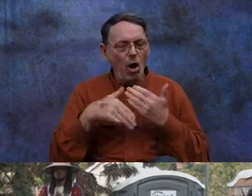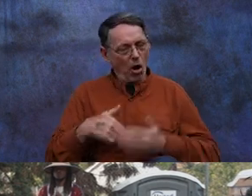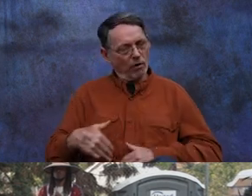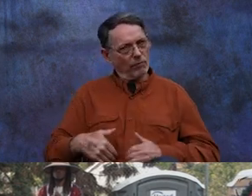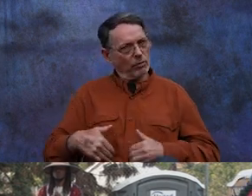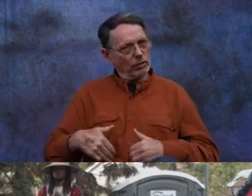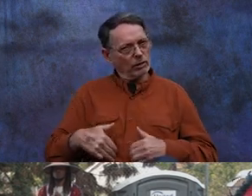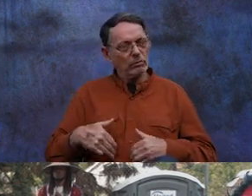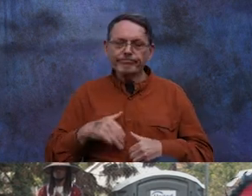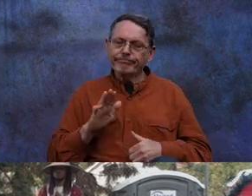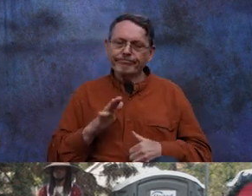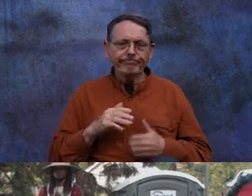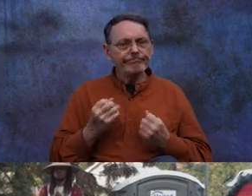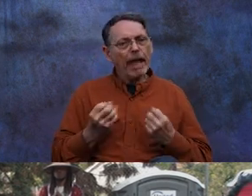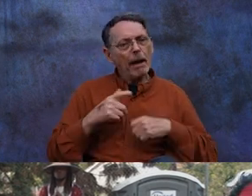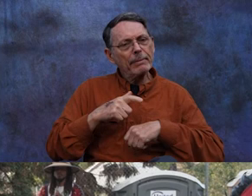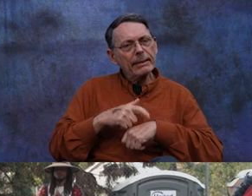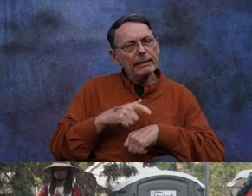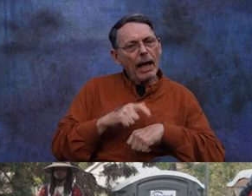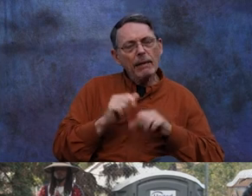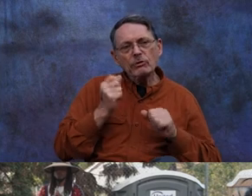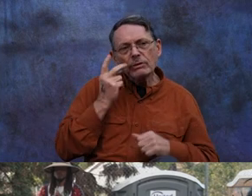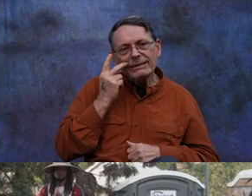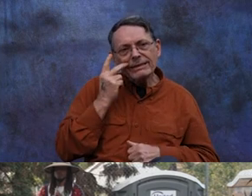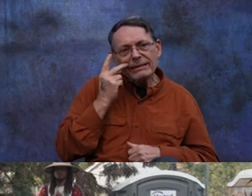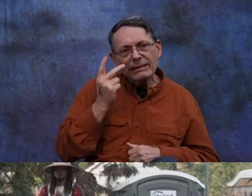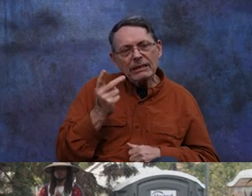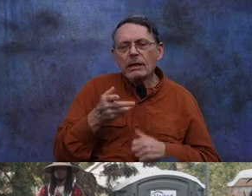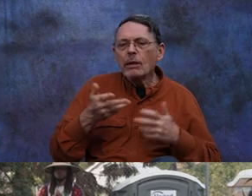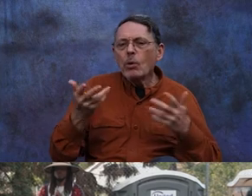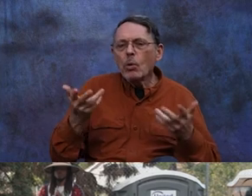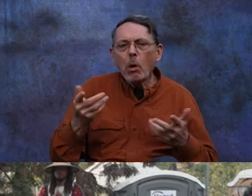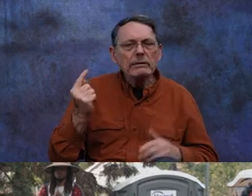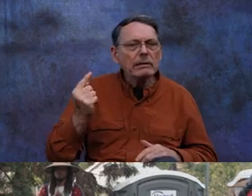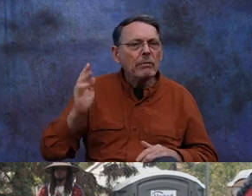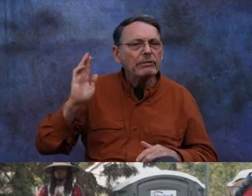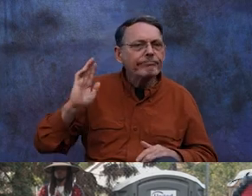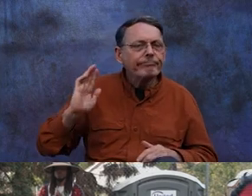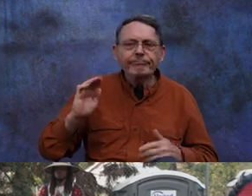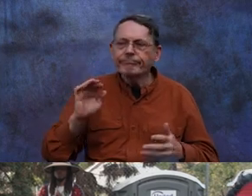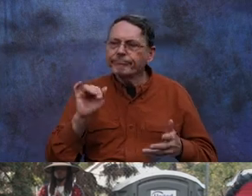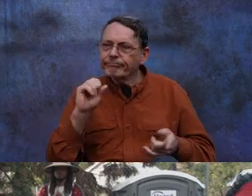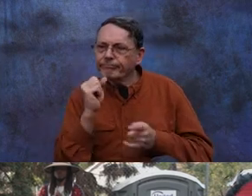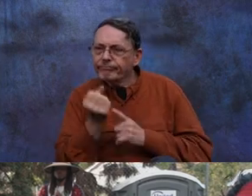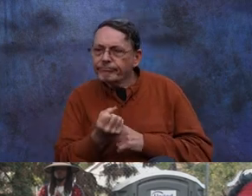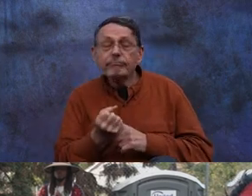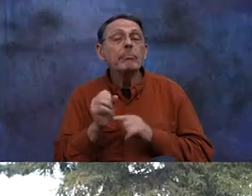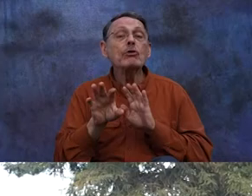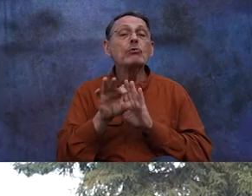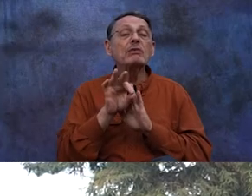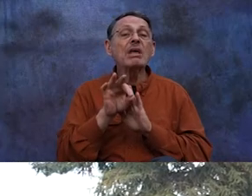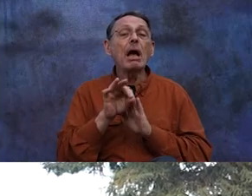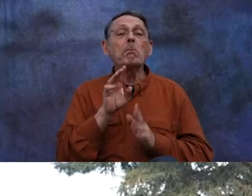intuition, all the times that you could see what someone was, what the situation was, but you chose not